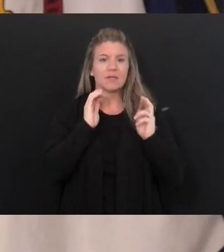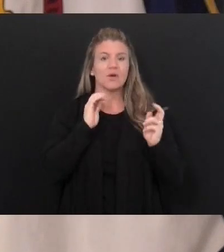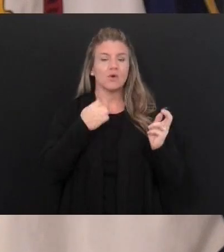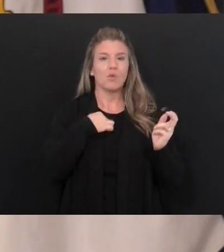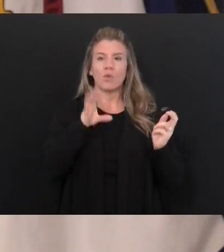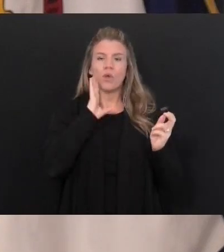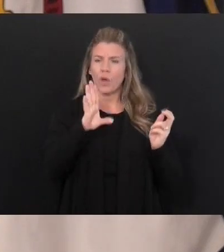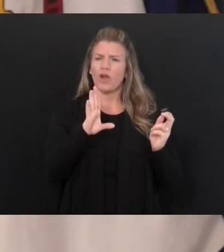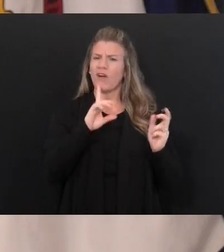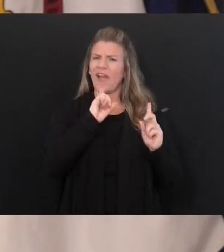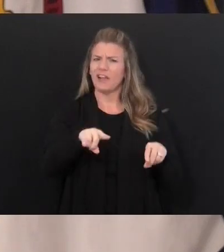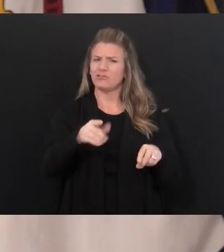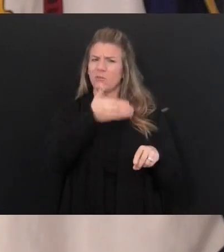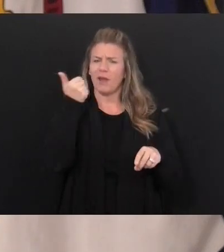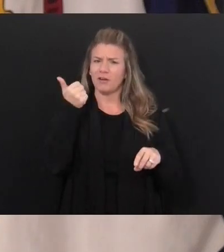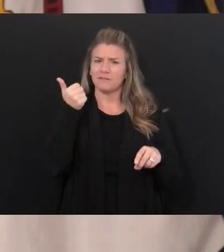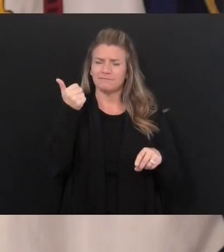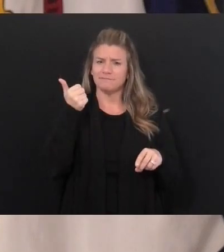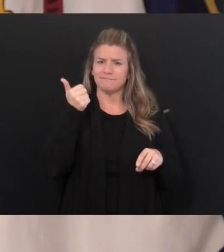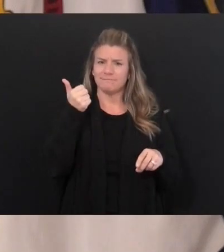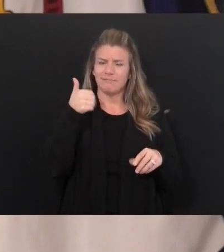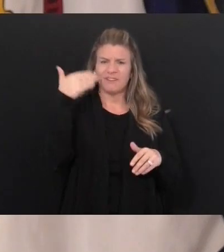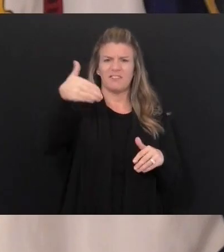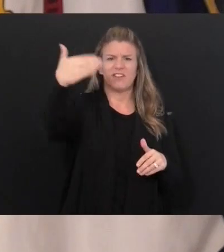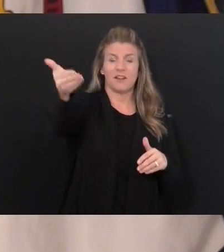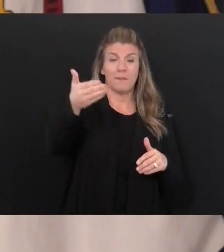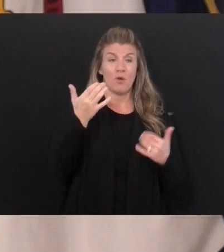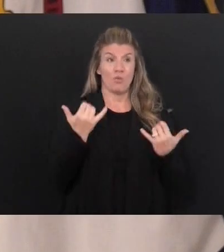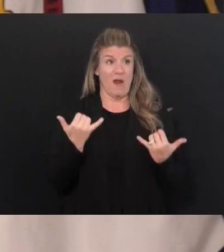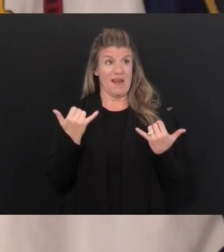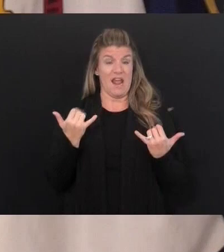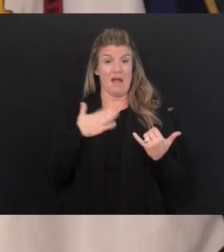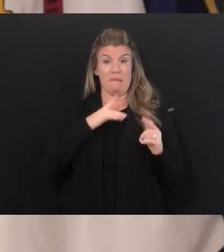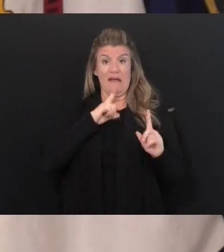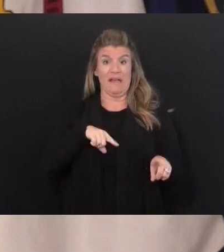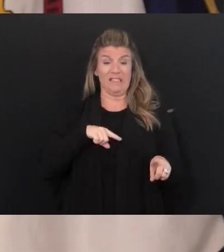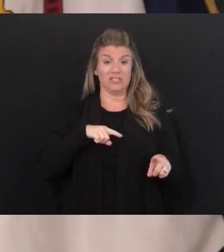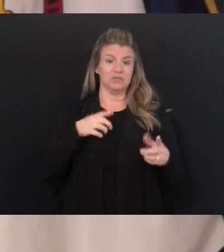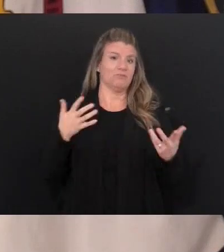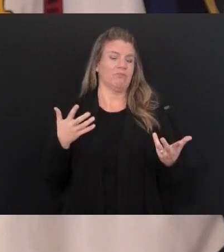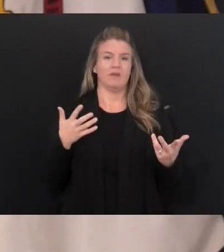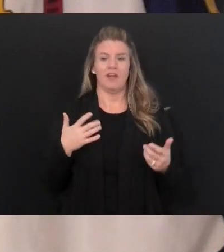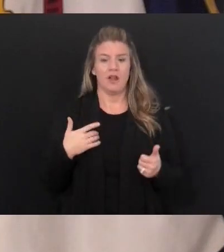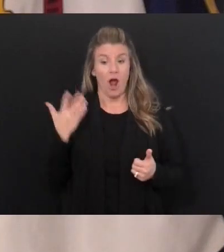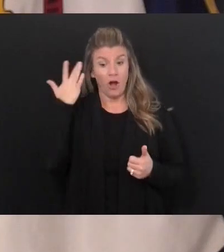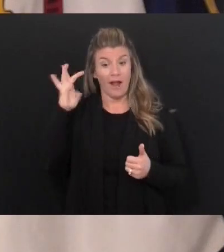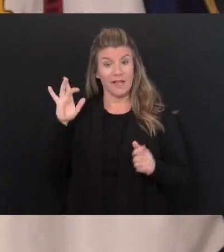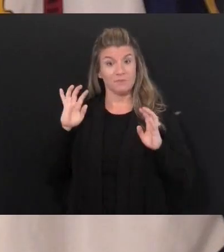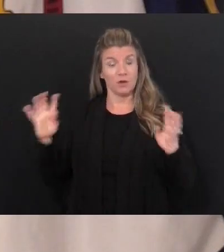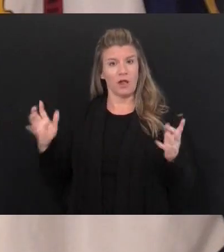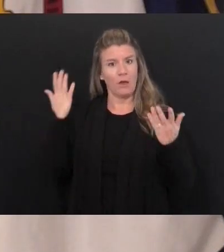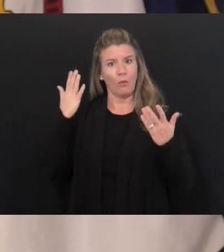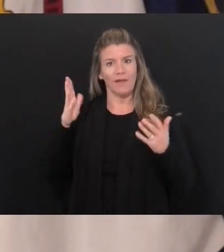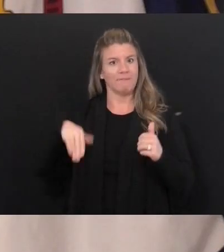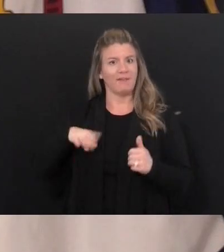we'll get you a better answer as we go forward. That's the best answer I think I can give you, and I don't think any of our experts have had that come up to